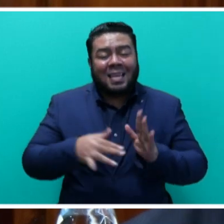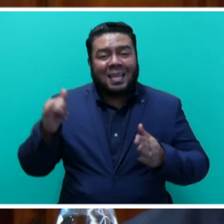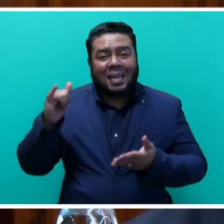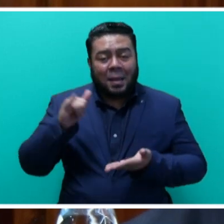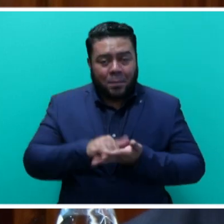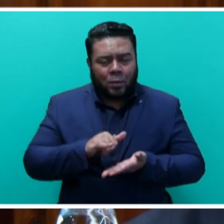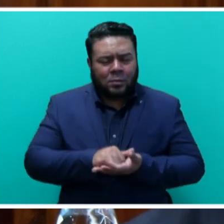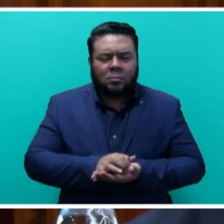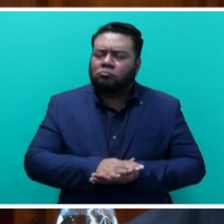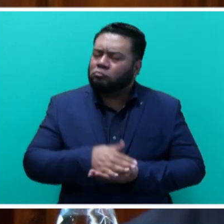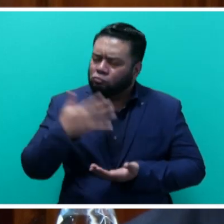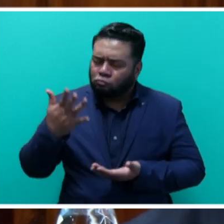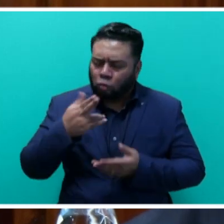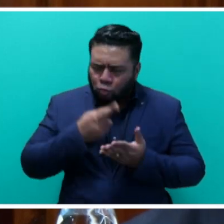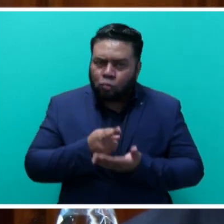Truly